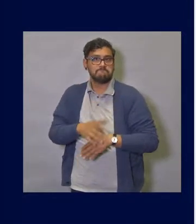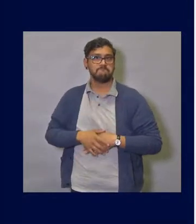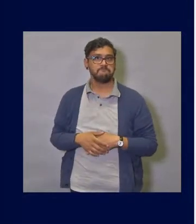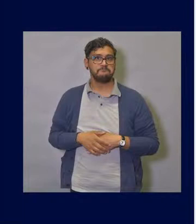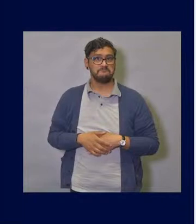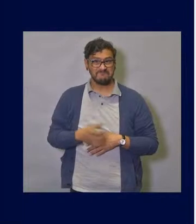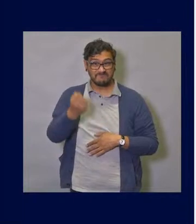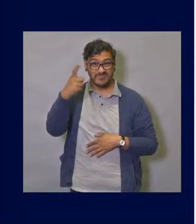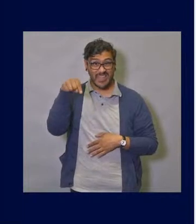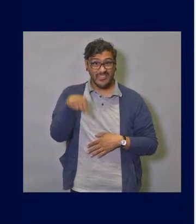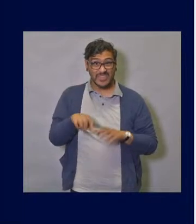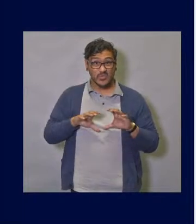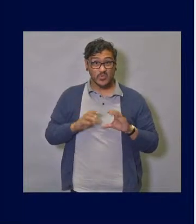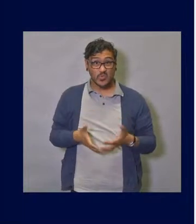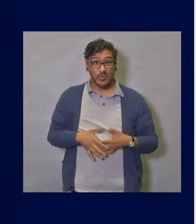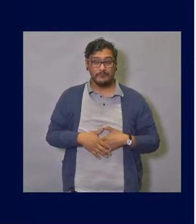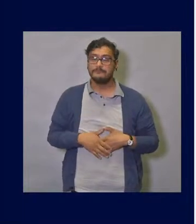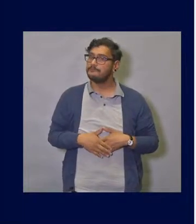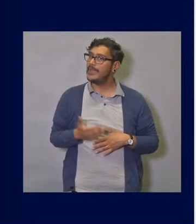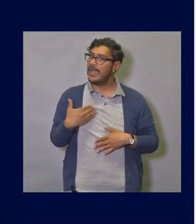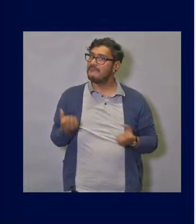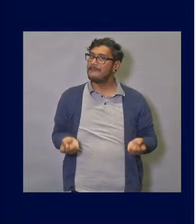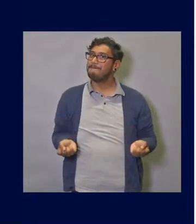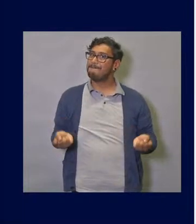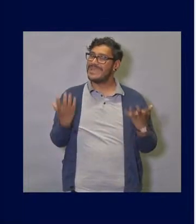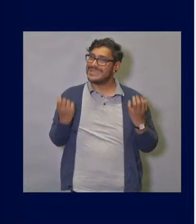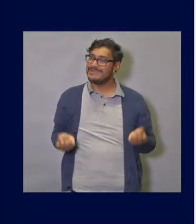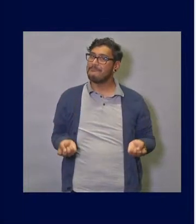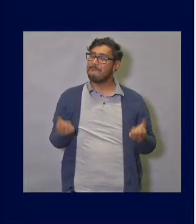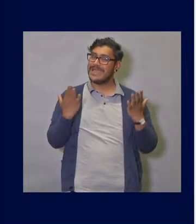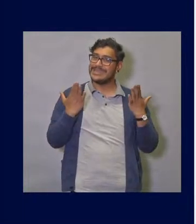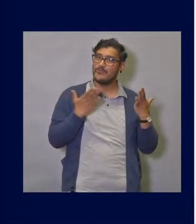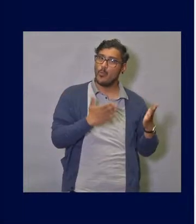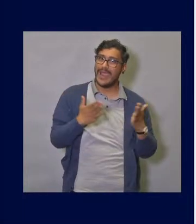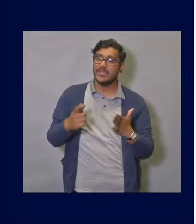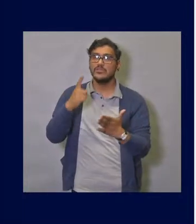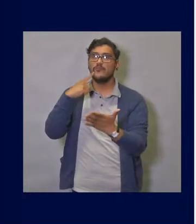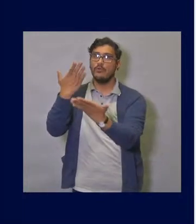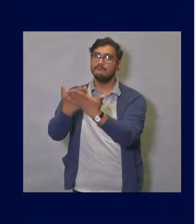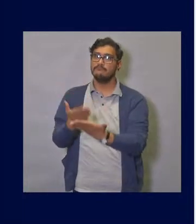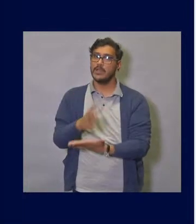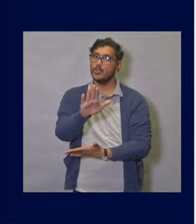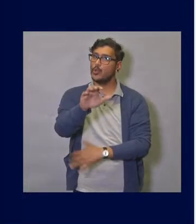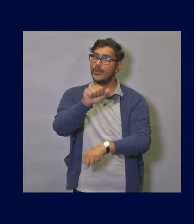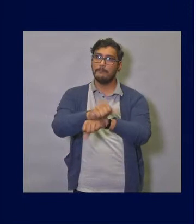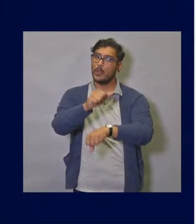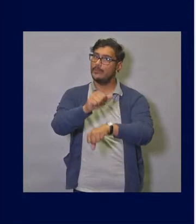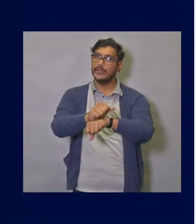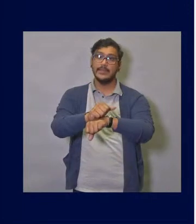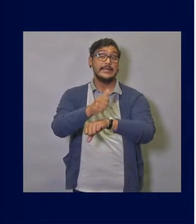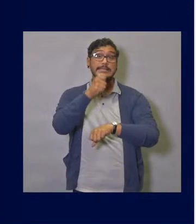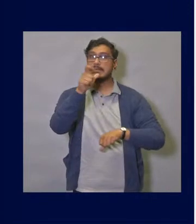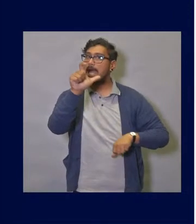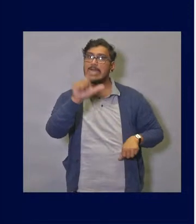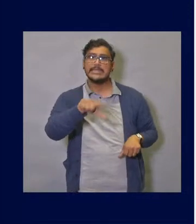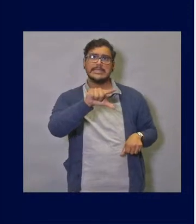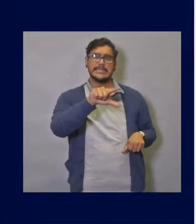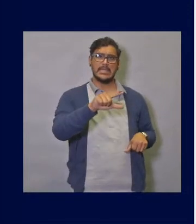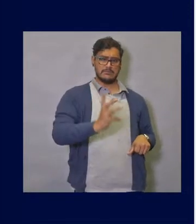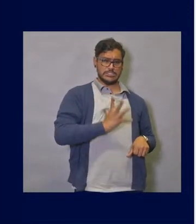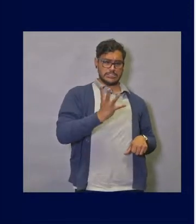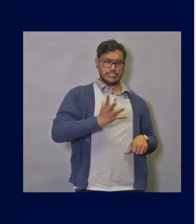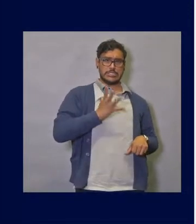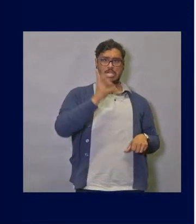in particular, there are multiple ways to verify your employment, and you do not need any government-issued ID or an official